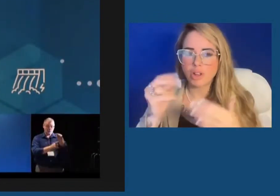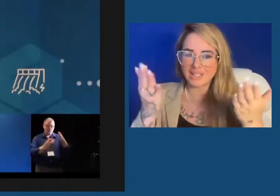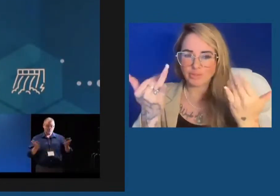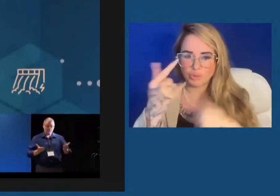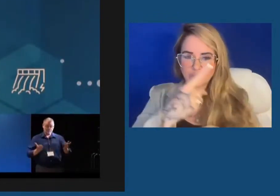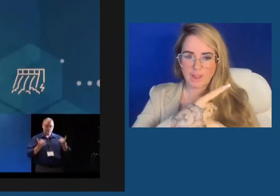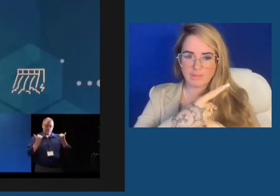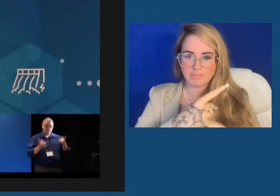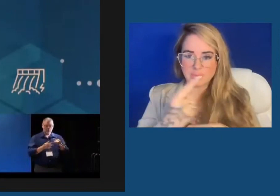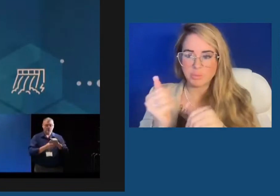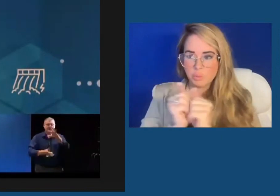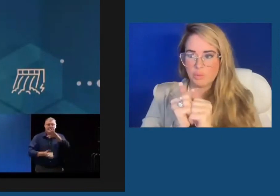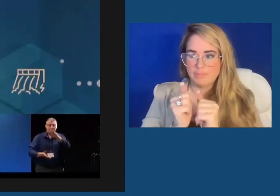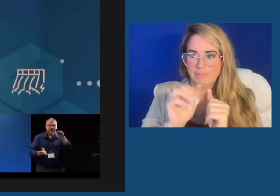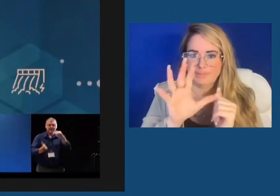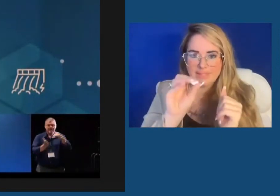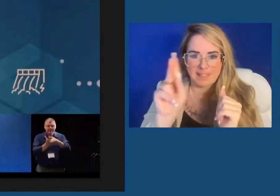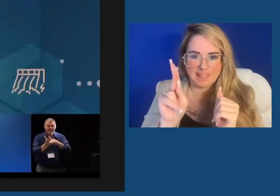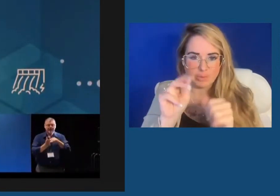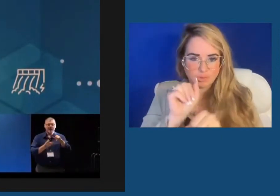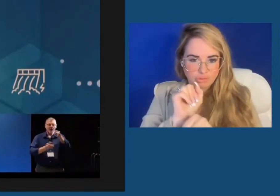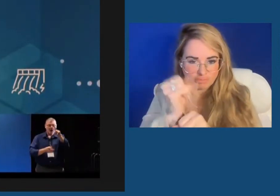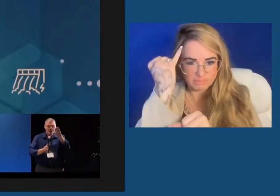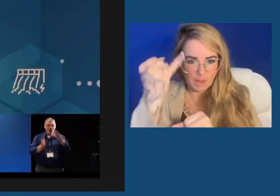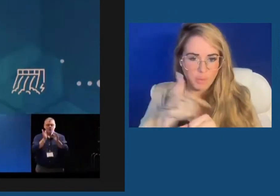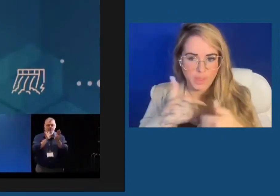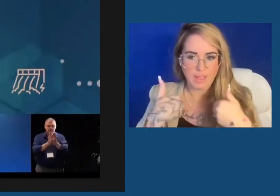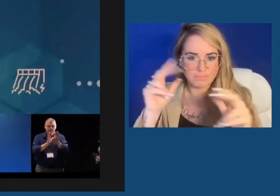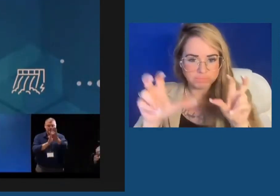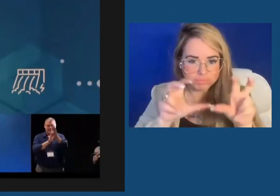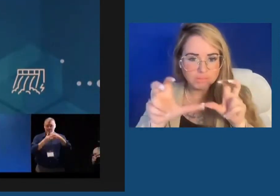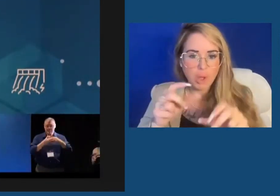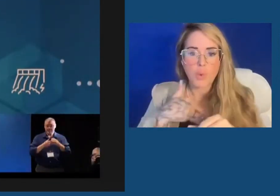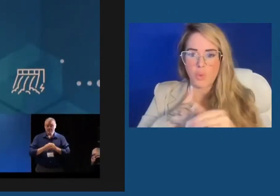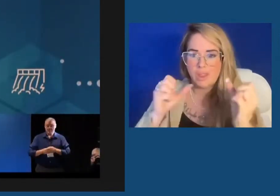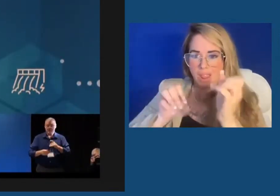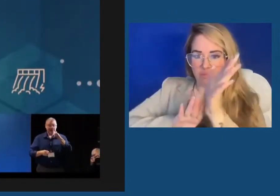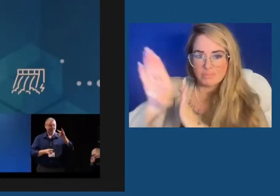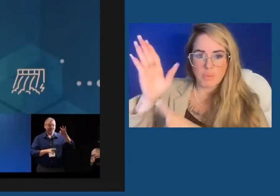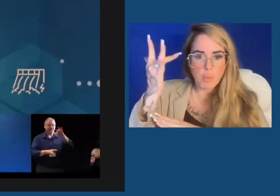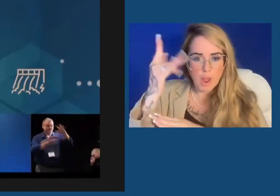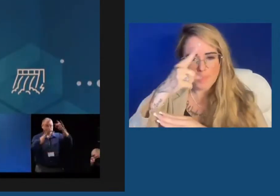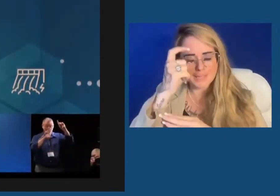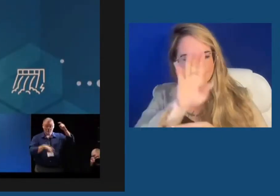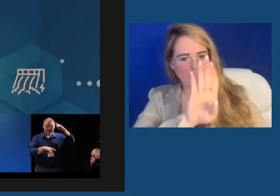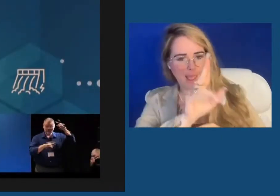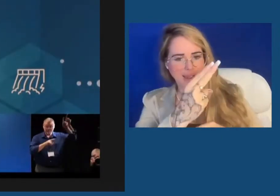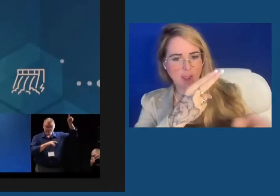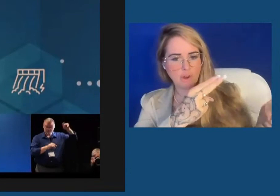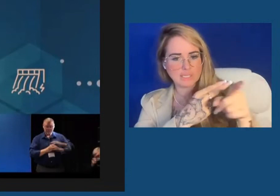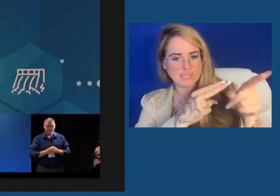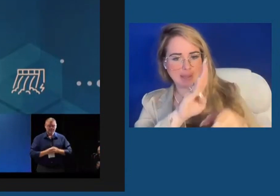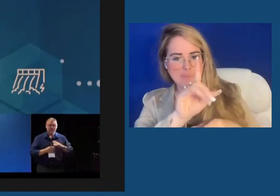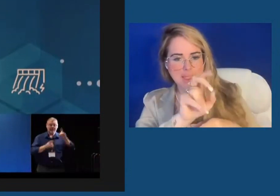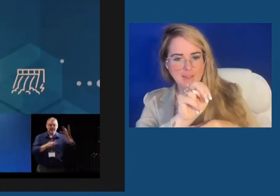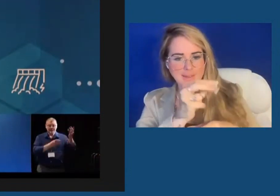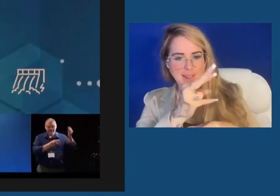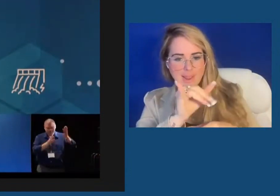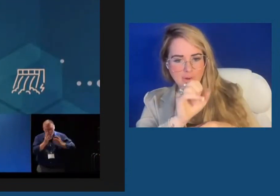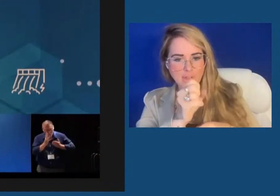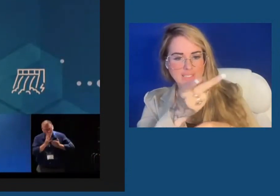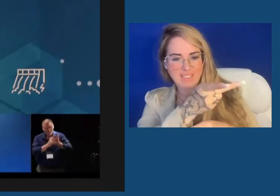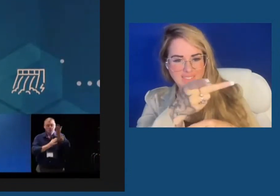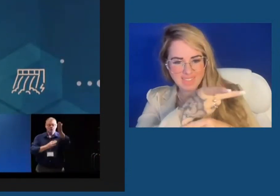with 50,000 jobs, $100 billion investment, if it wasn't for the Biden-Harris administration getting